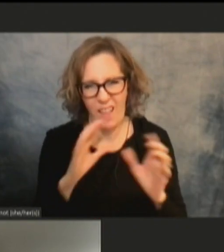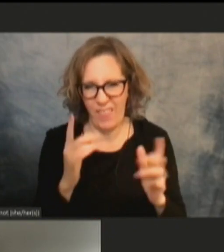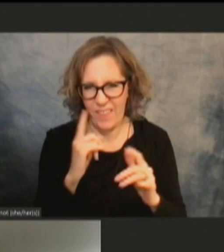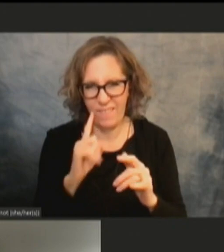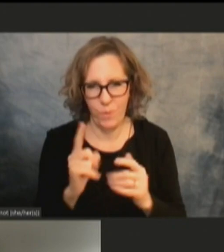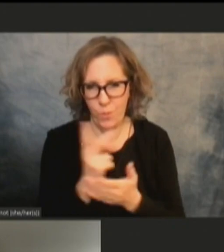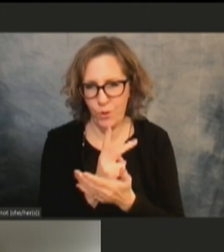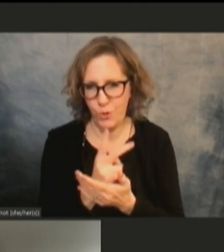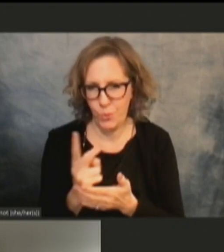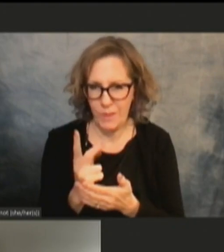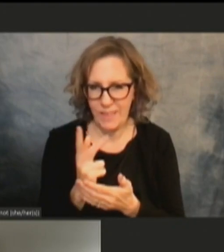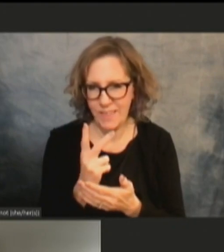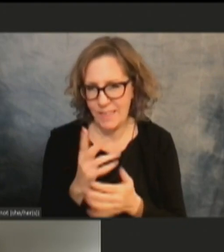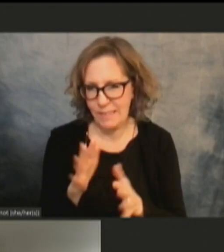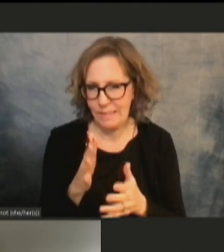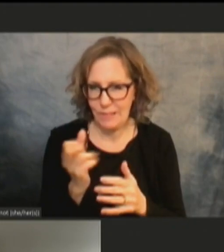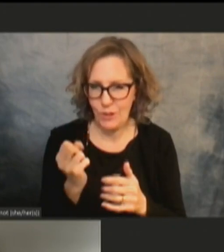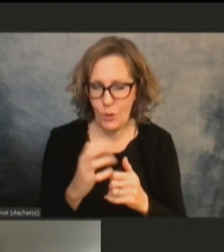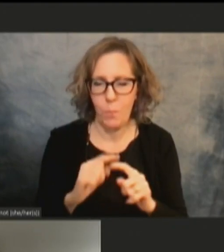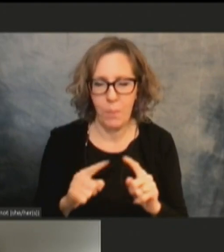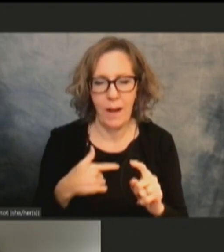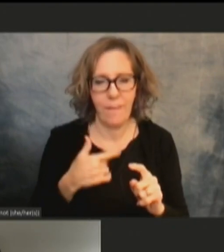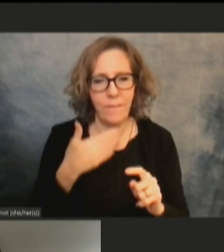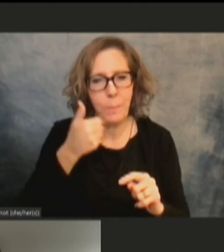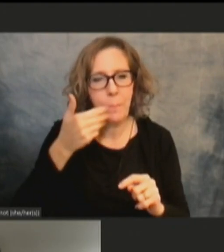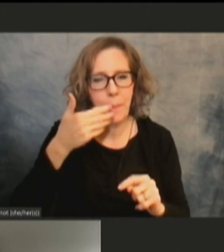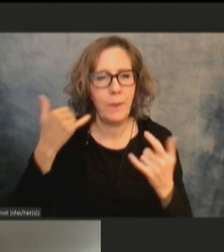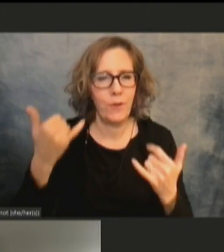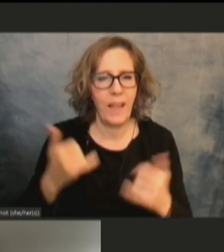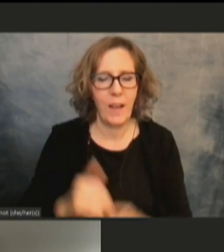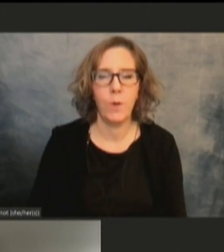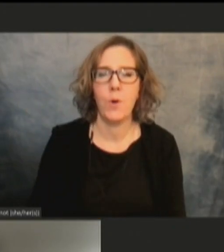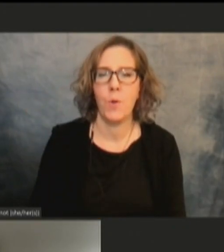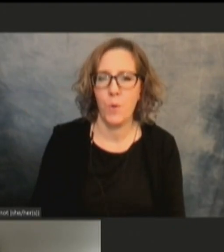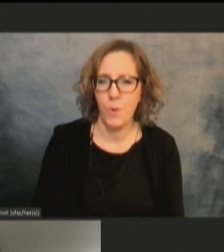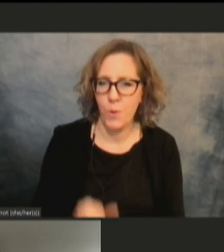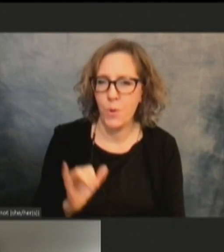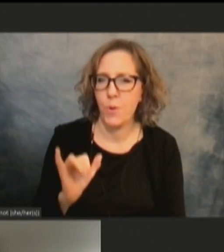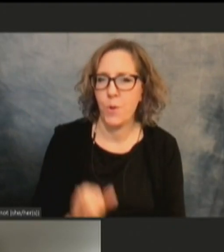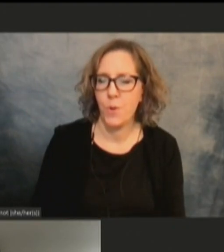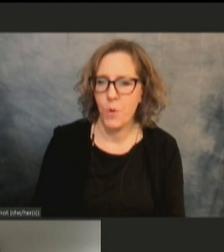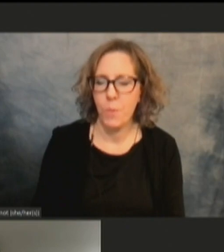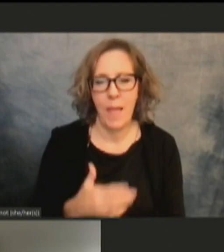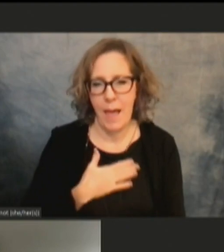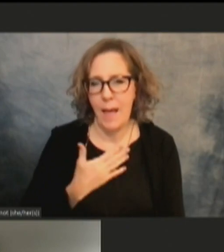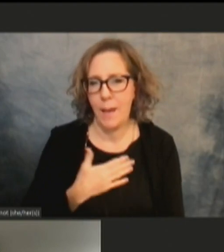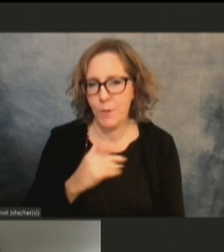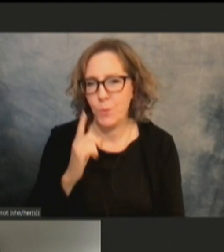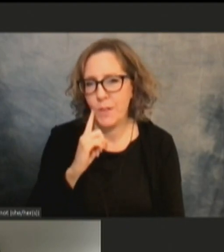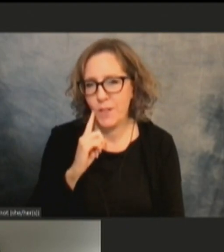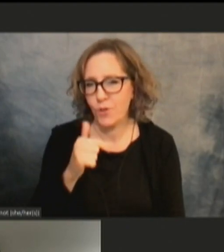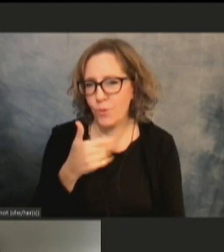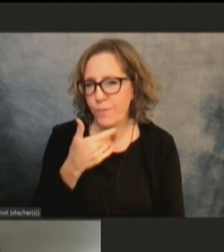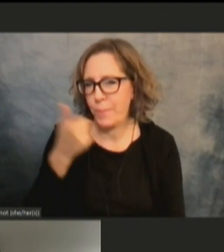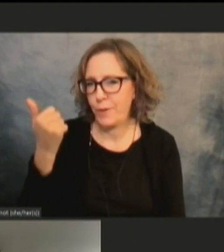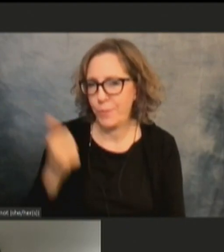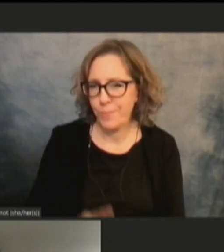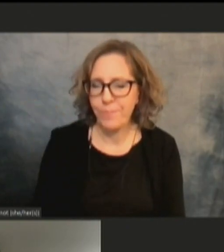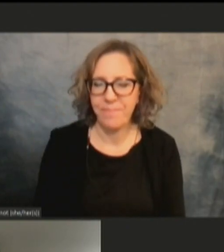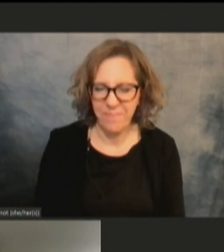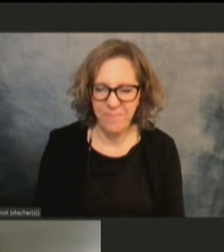couple weeks, but I'm feeling better now. I'm glad to hear that. That's good to hear,